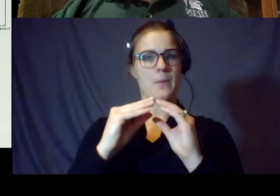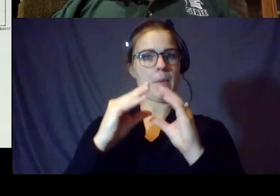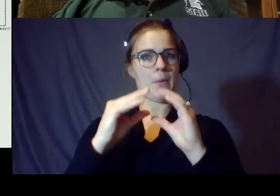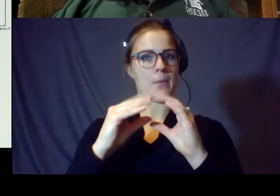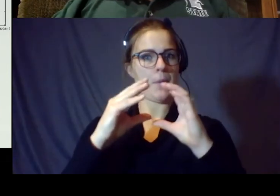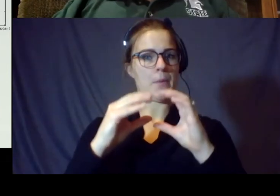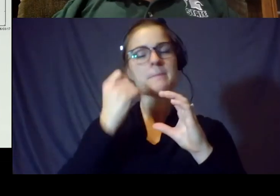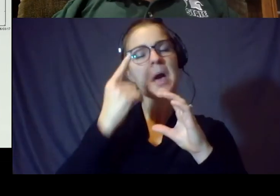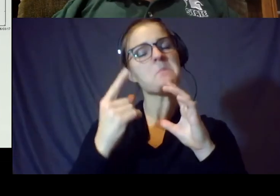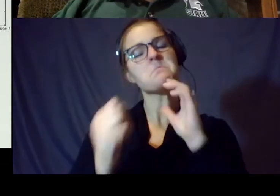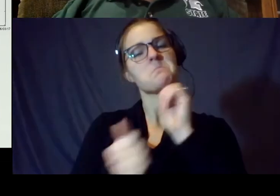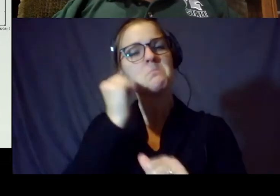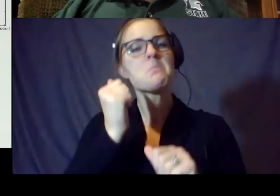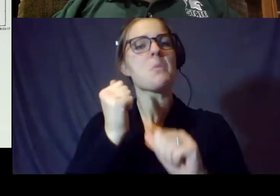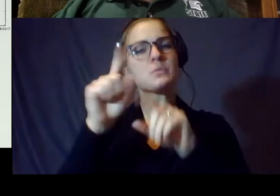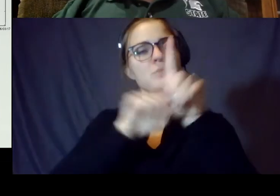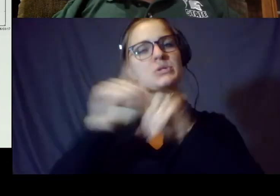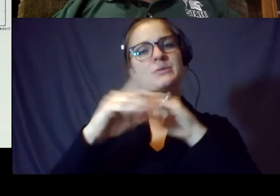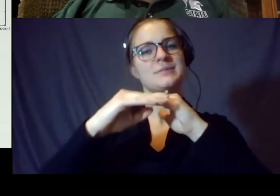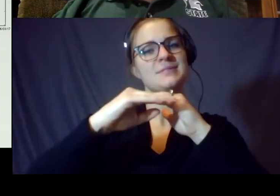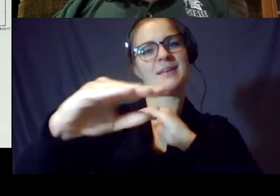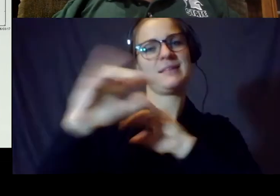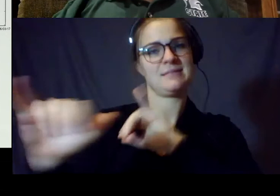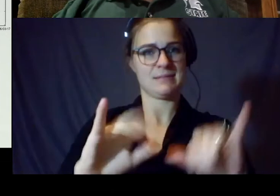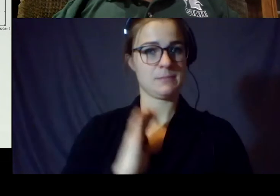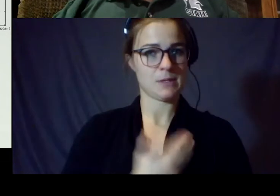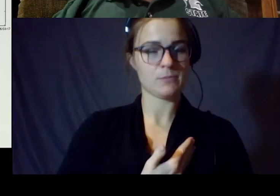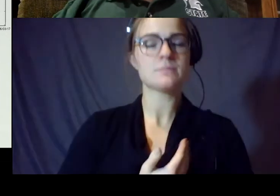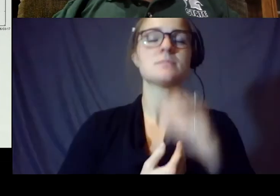sun, but there are parts of the main sequence where